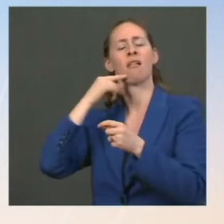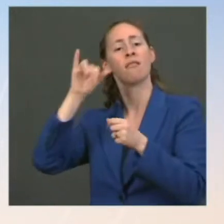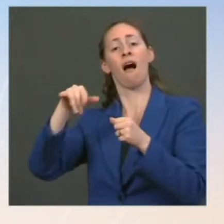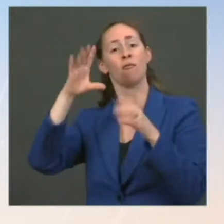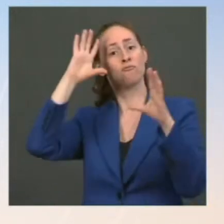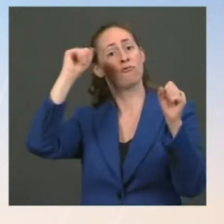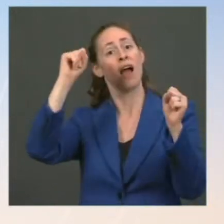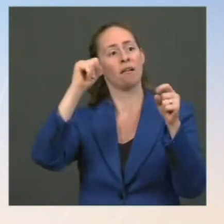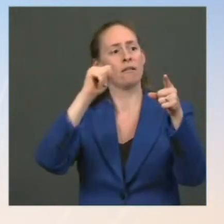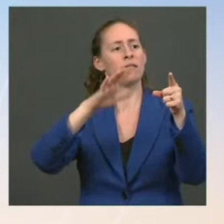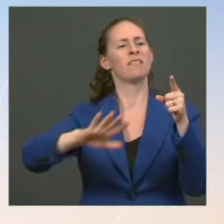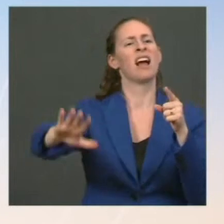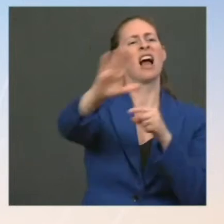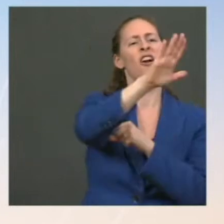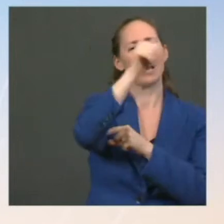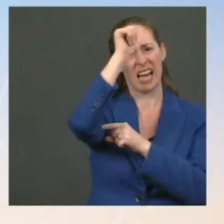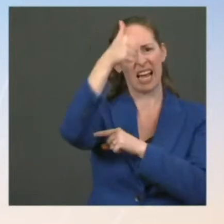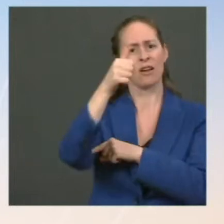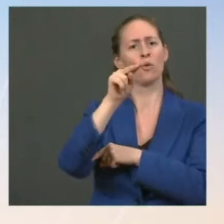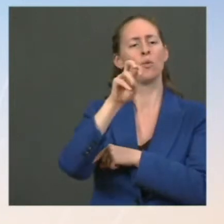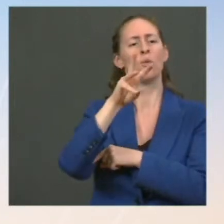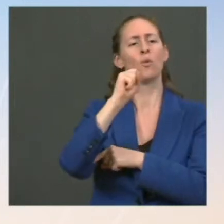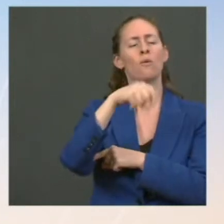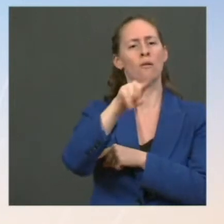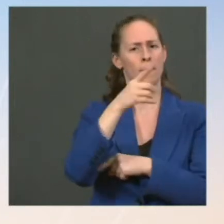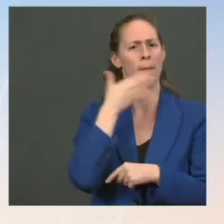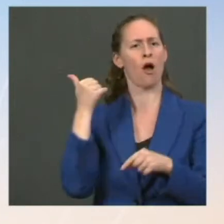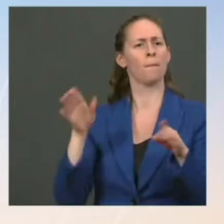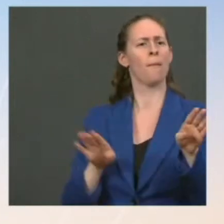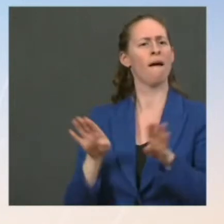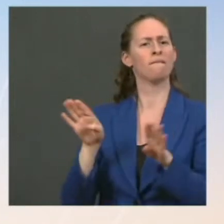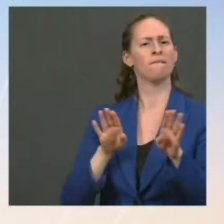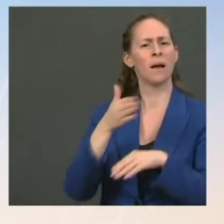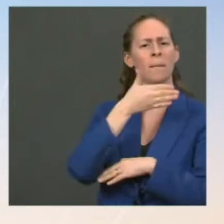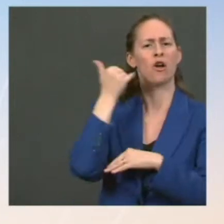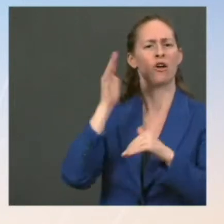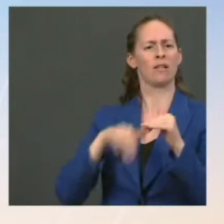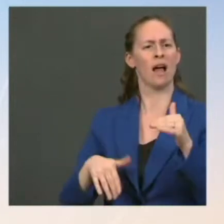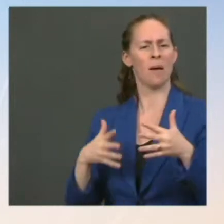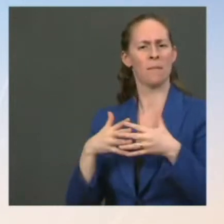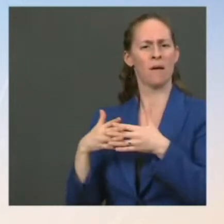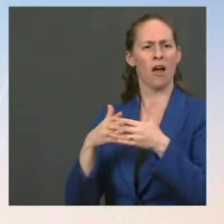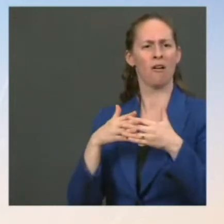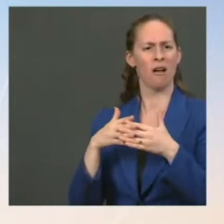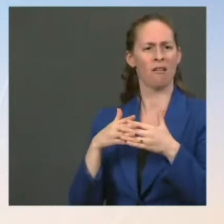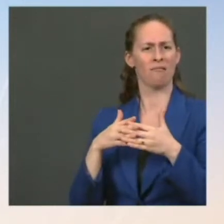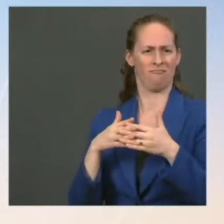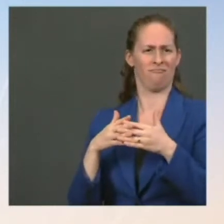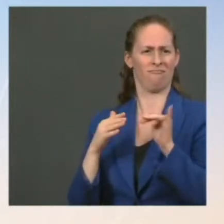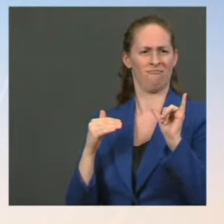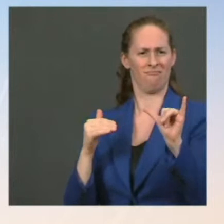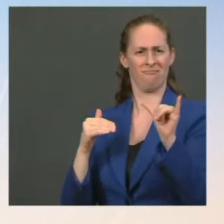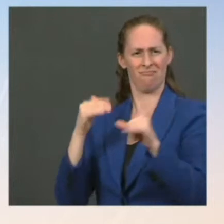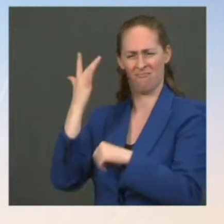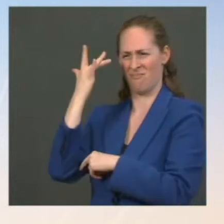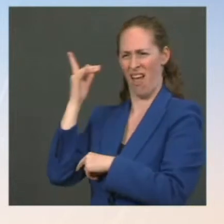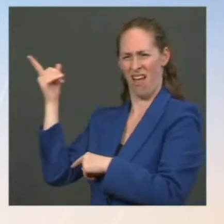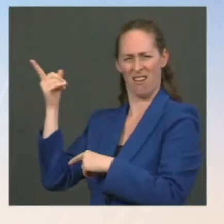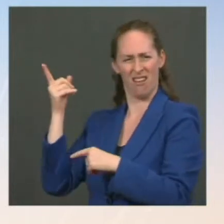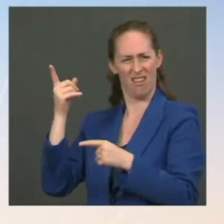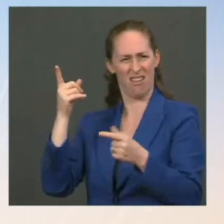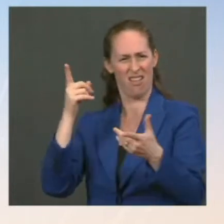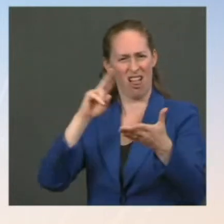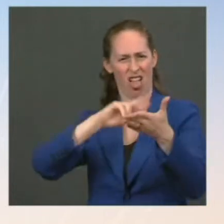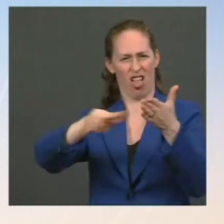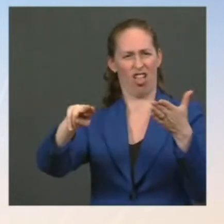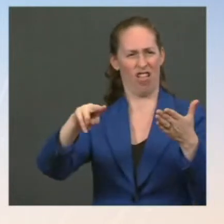to Reporters Without Borders, for press freedoms. I mean, how does he say that about the U.S. press compared to the Indian press?